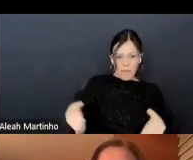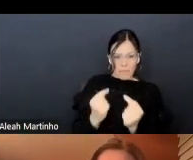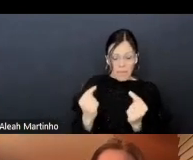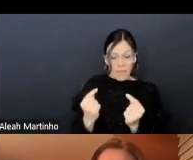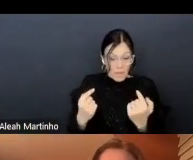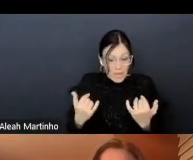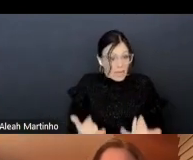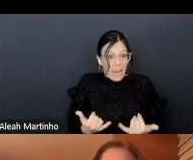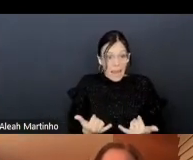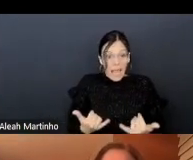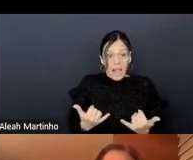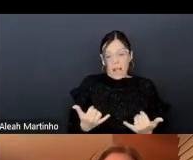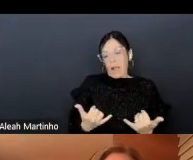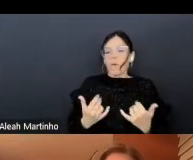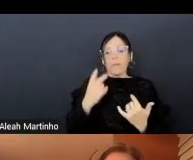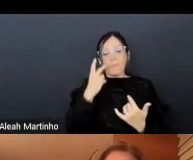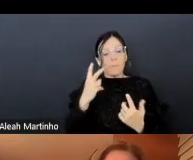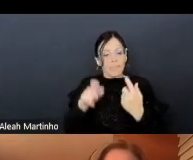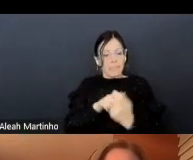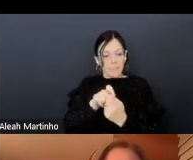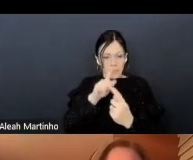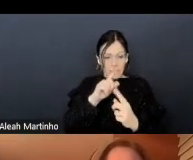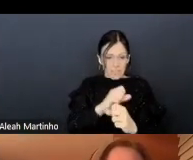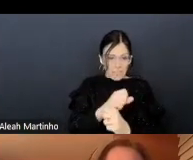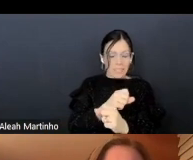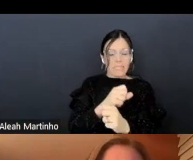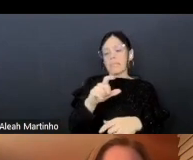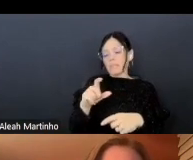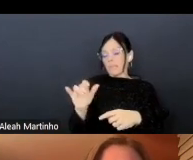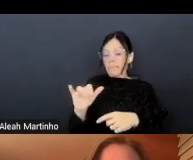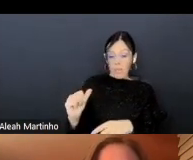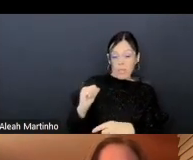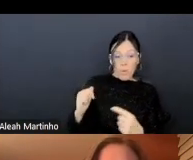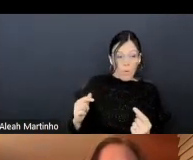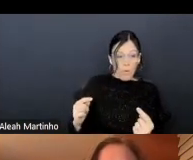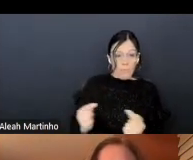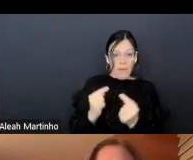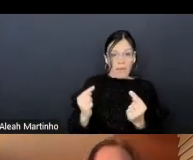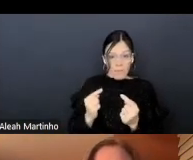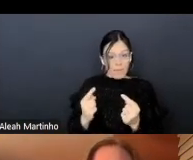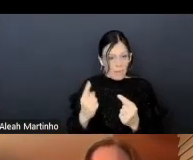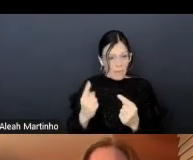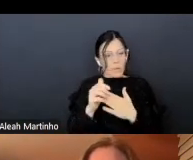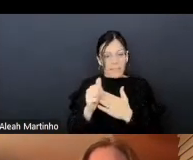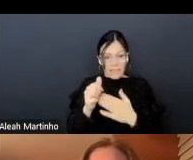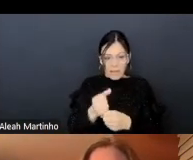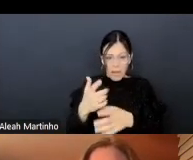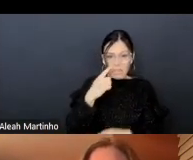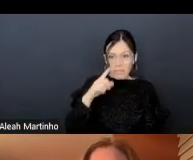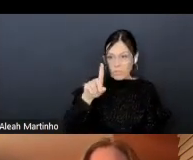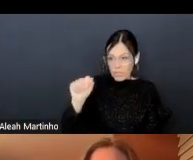this day if you look at certain statistics low back pain is one of the leading causes of disability